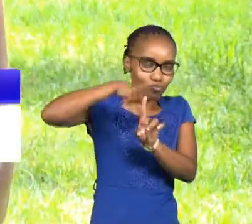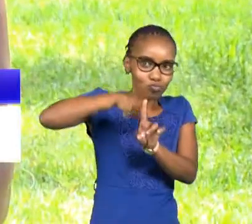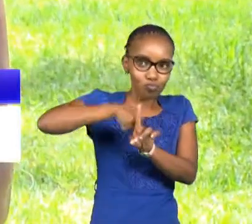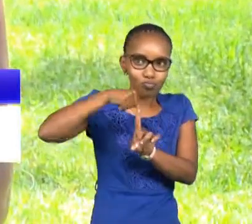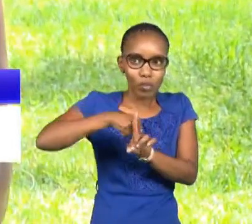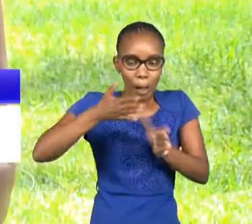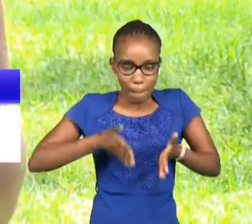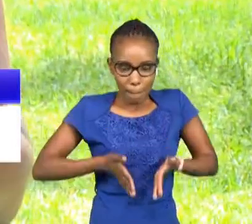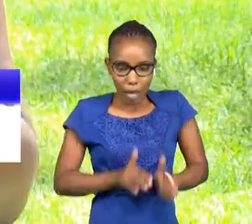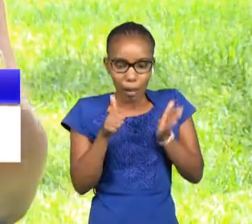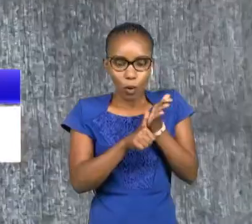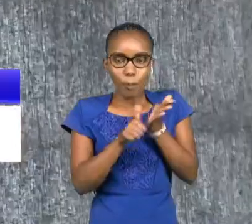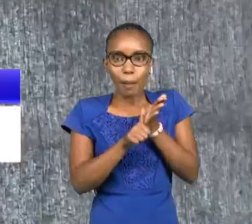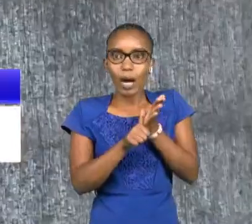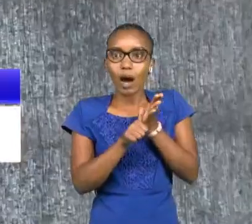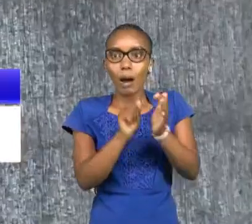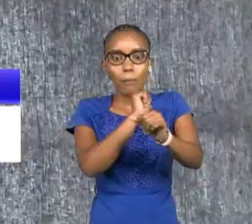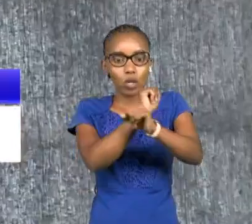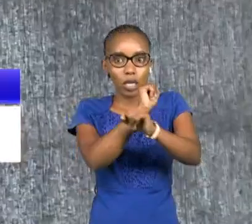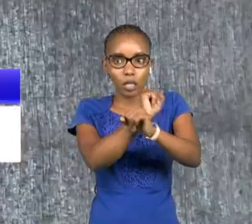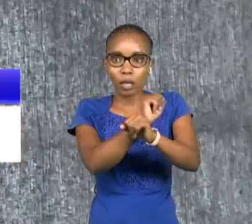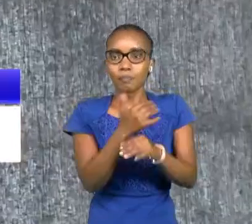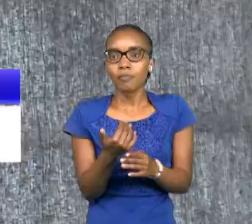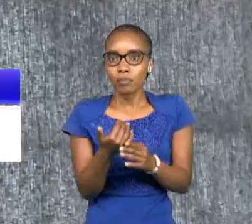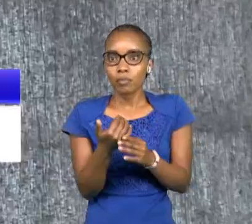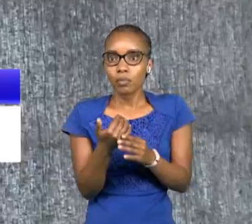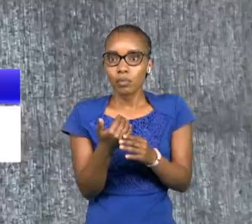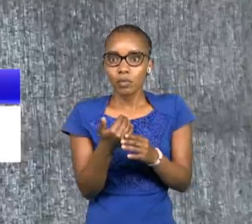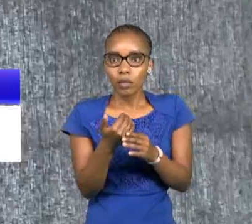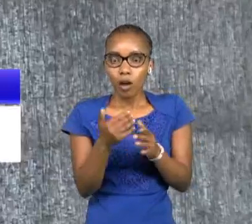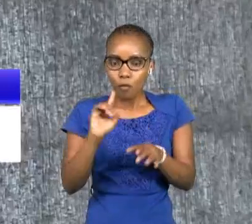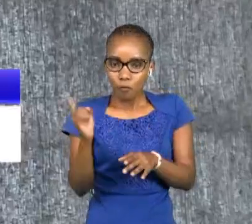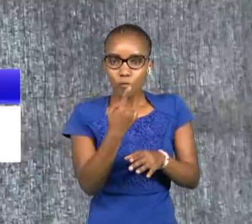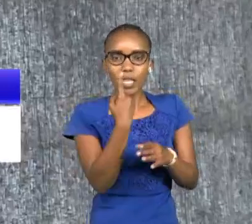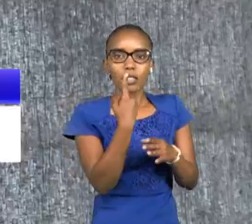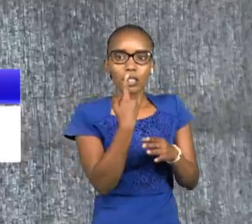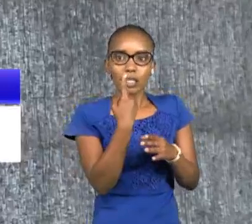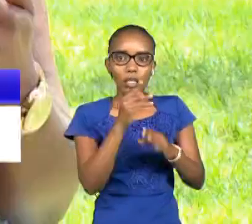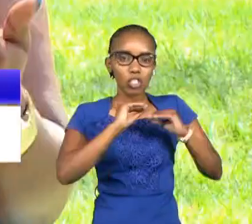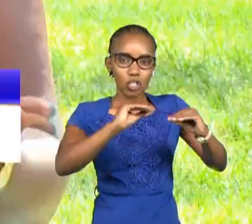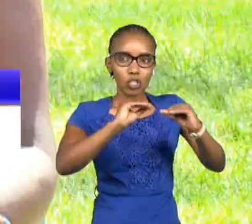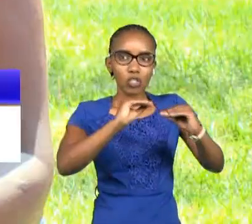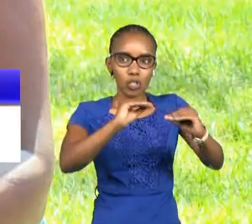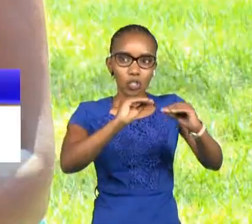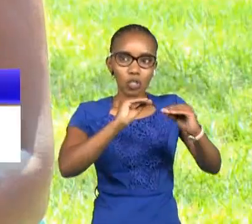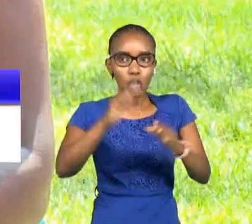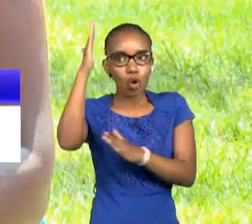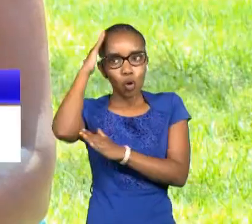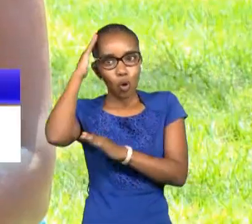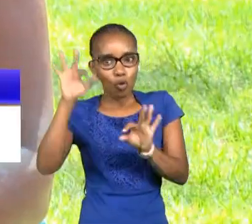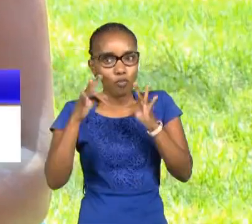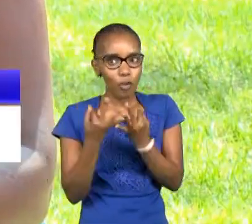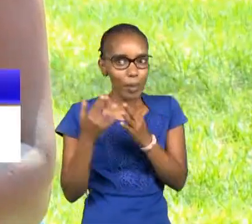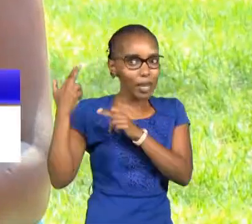defects prevention, which means before preconception education. Go for your preconception education. Find out your family